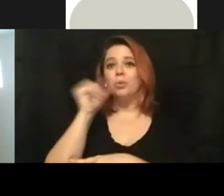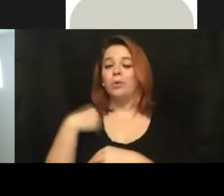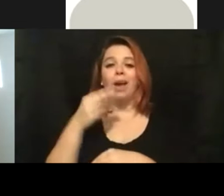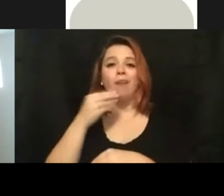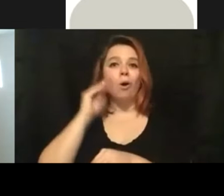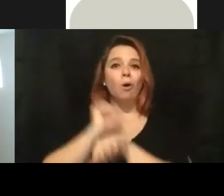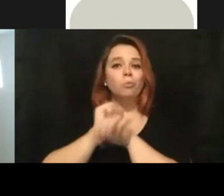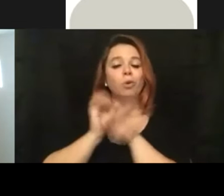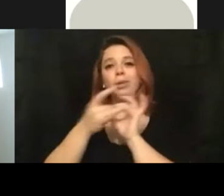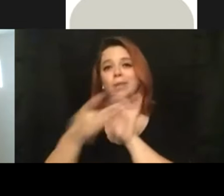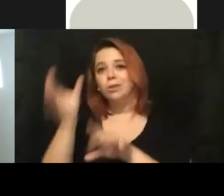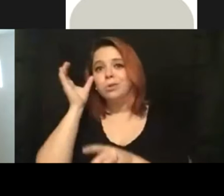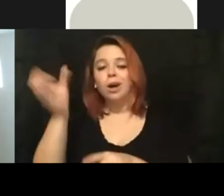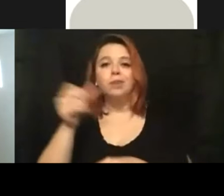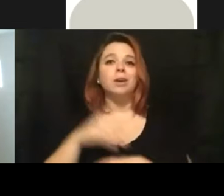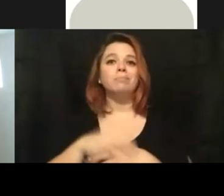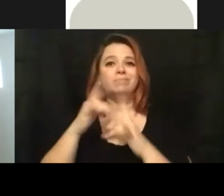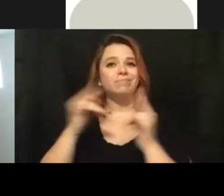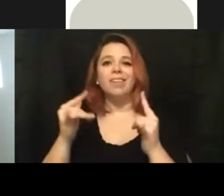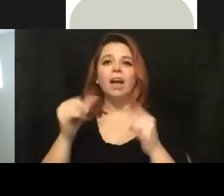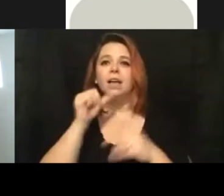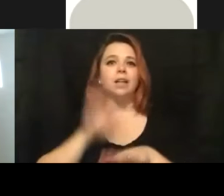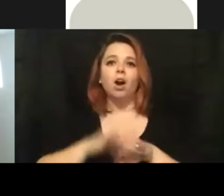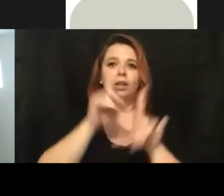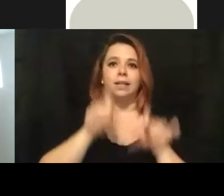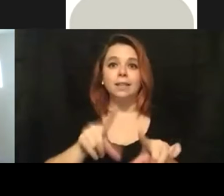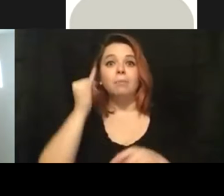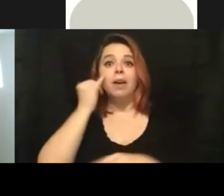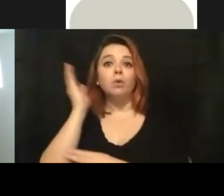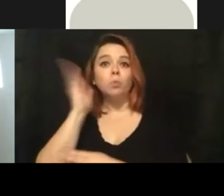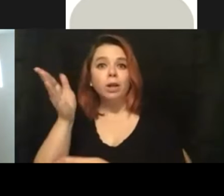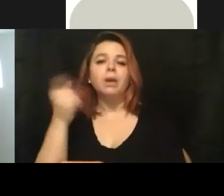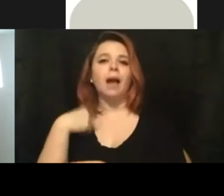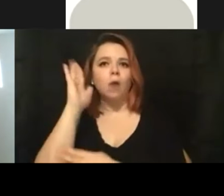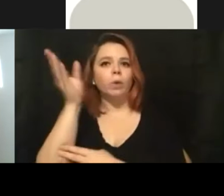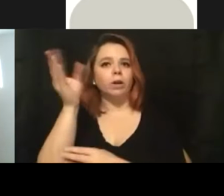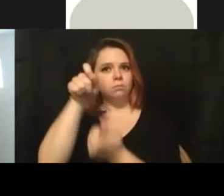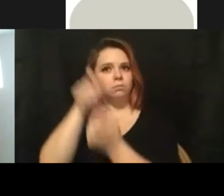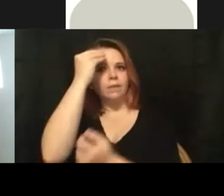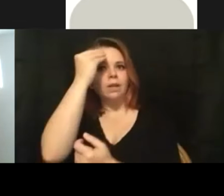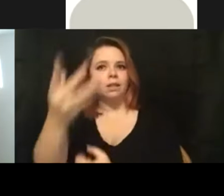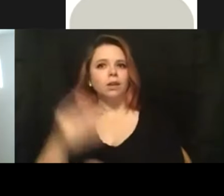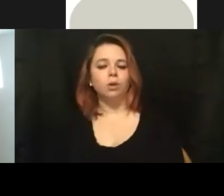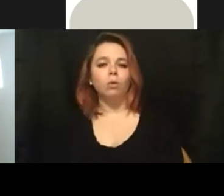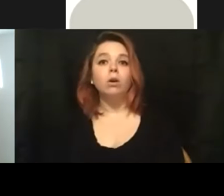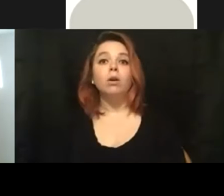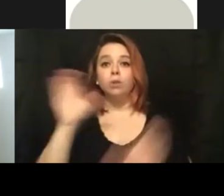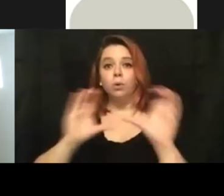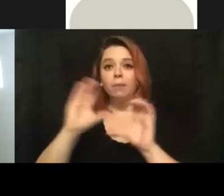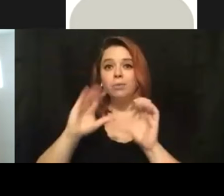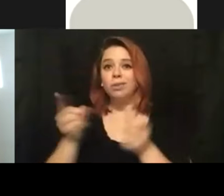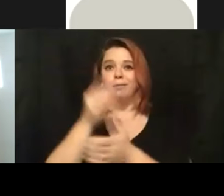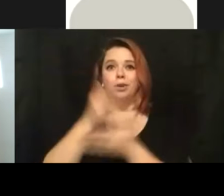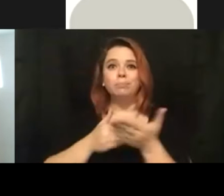focus on the things we talk about in class, but especially for chemistry. The whole first part of that chapter, like I said, is the stuff you should know coming into